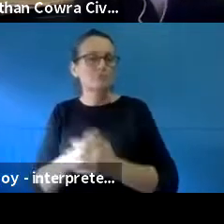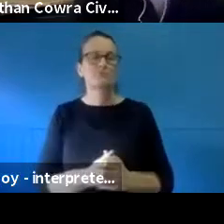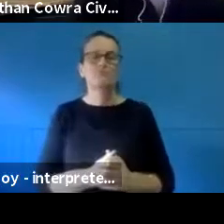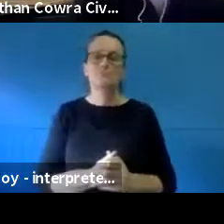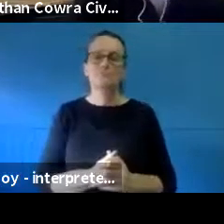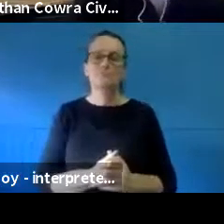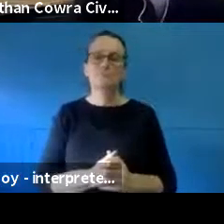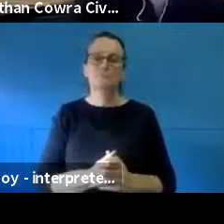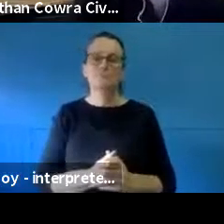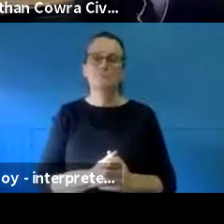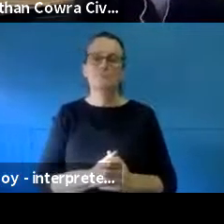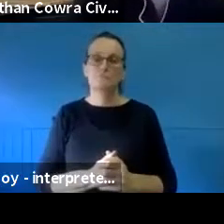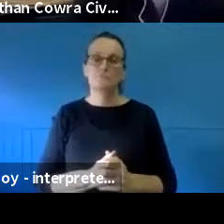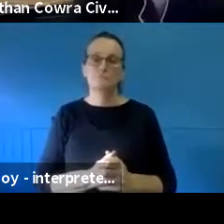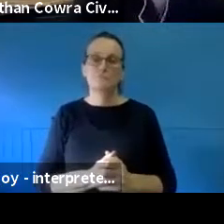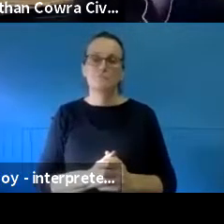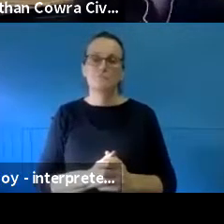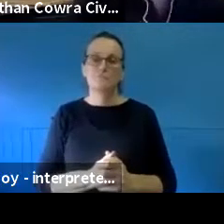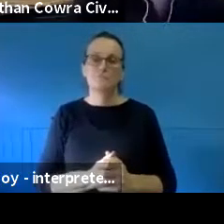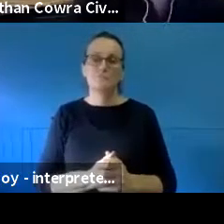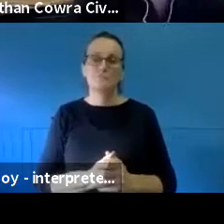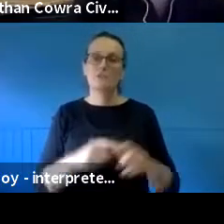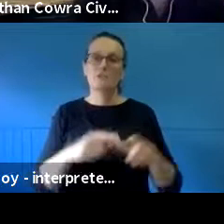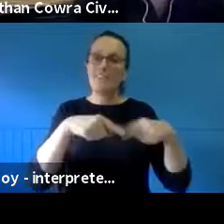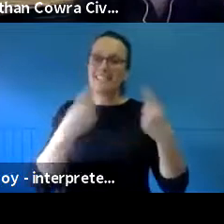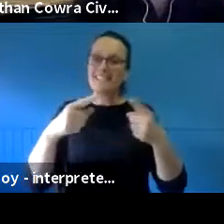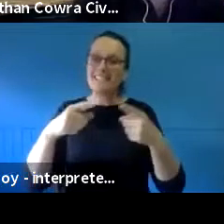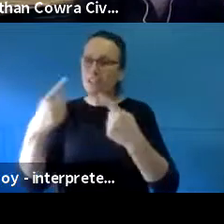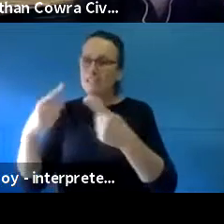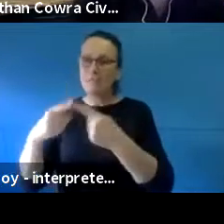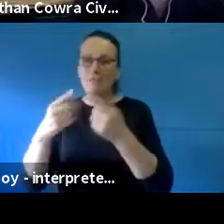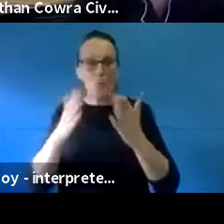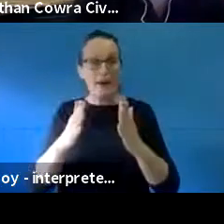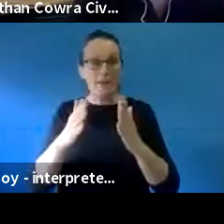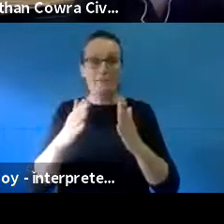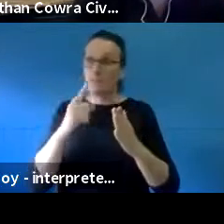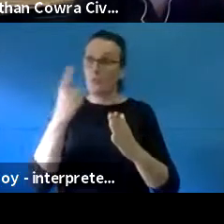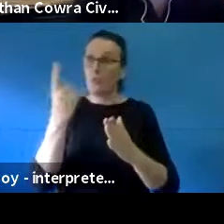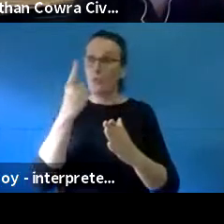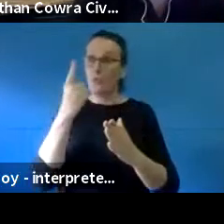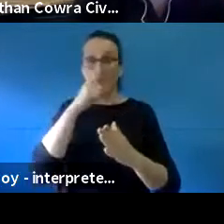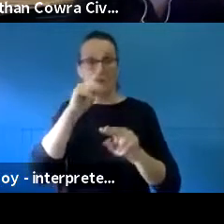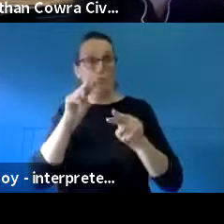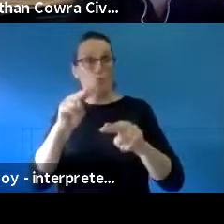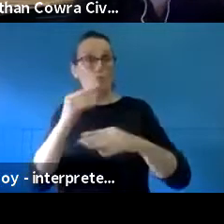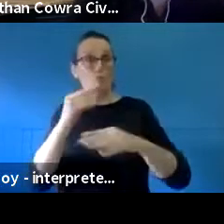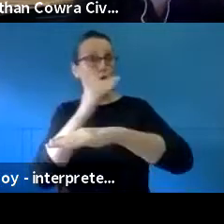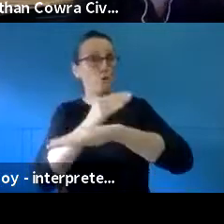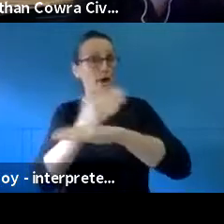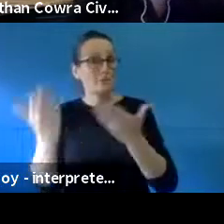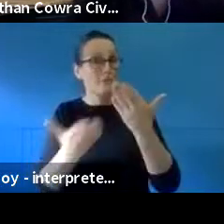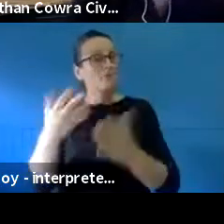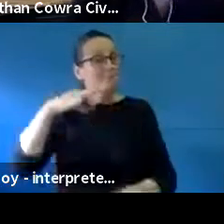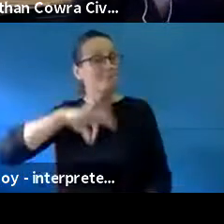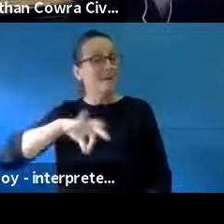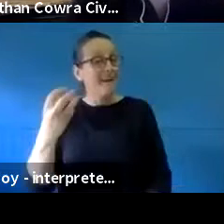So many different facets of the house and its audience has benefited. I wouldn't know sort of where to begin, perhaps